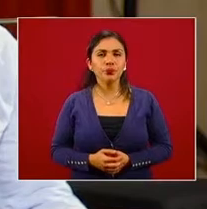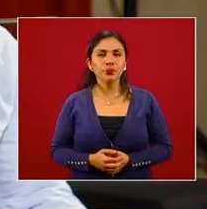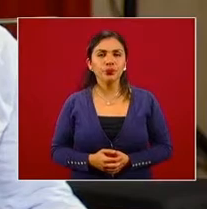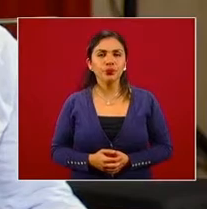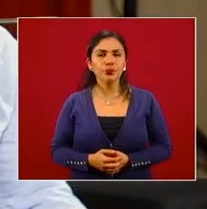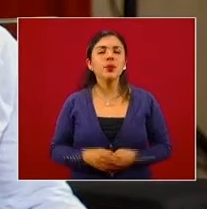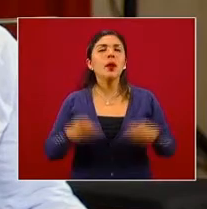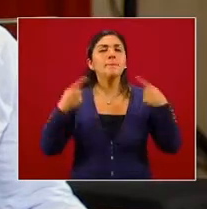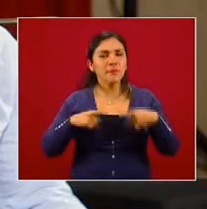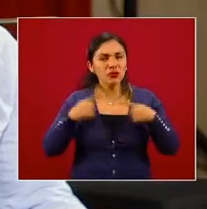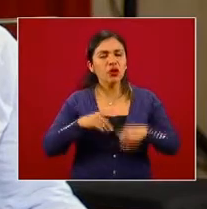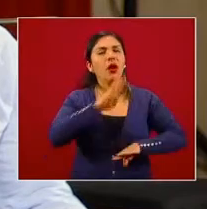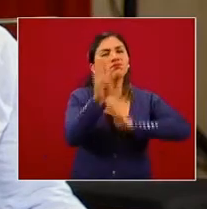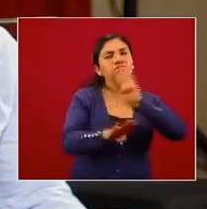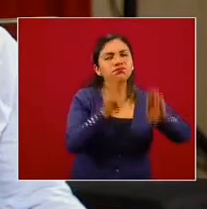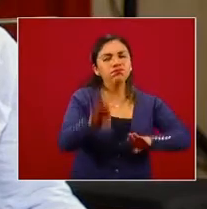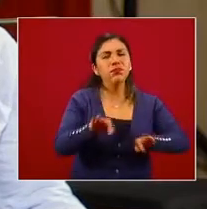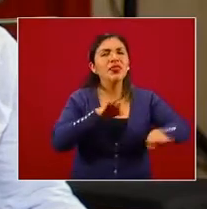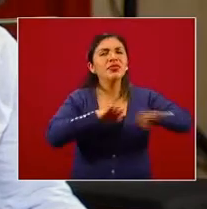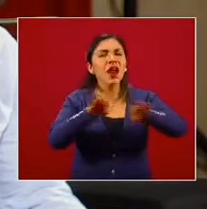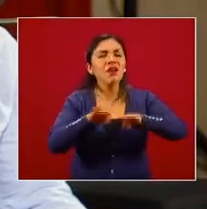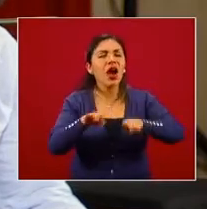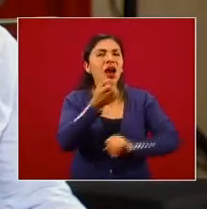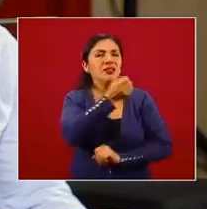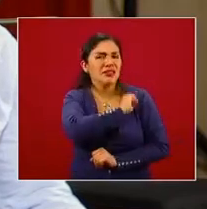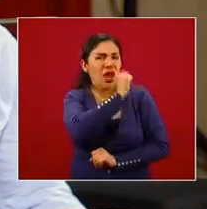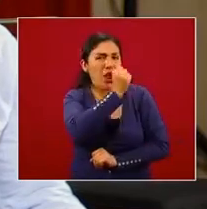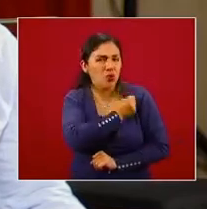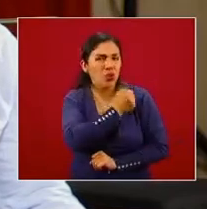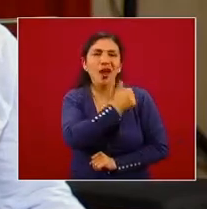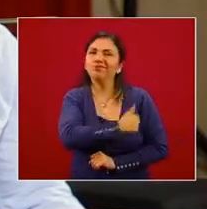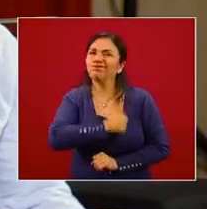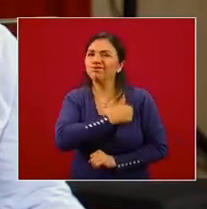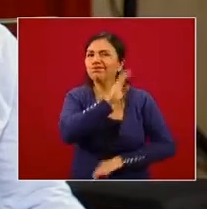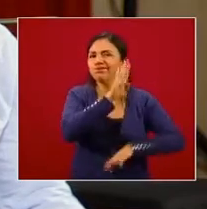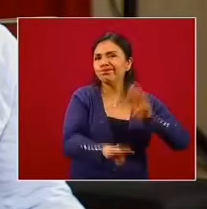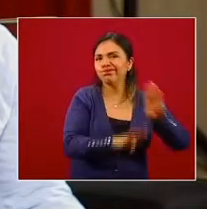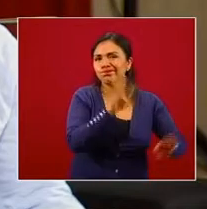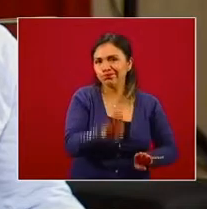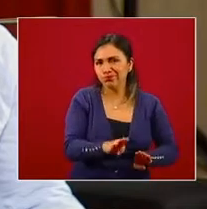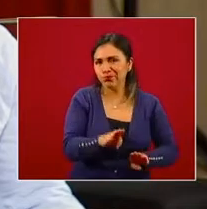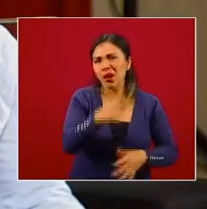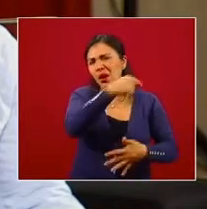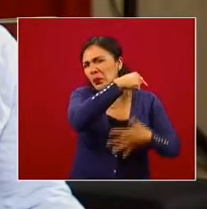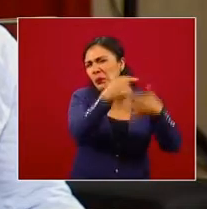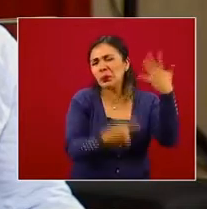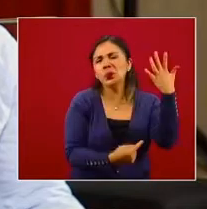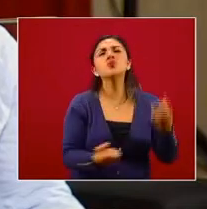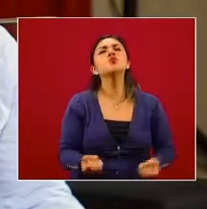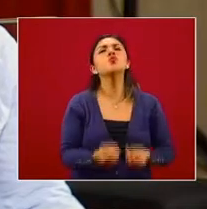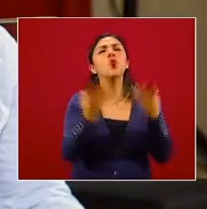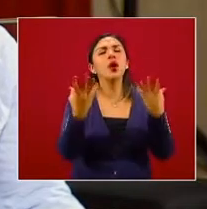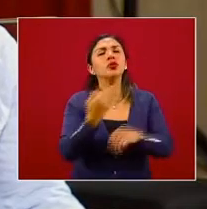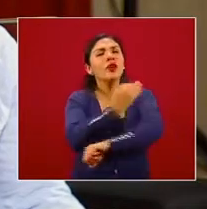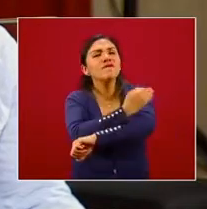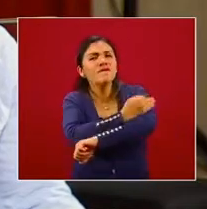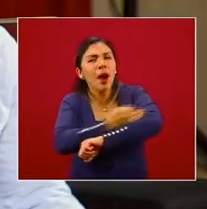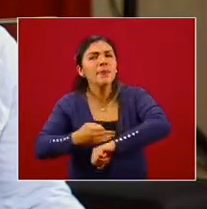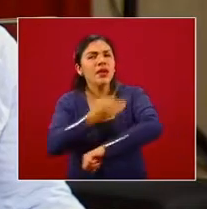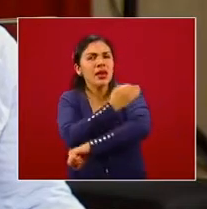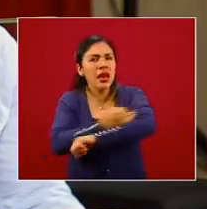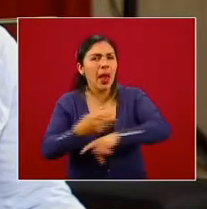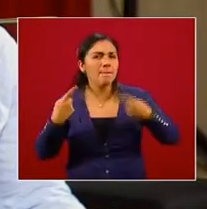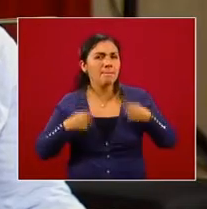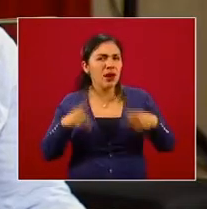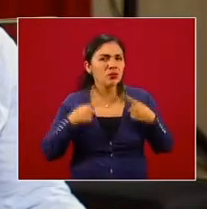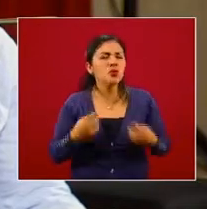The deaths that have happened very unfortunately among healthcare professionals, of those deaths, how